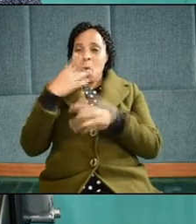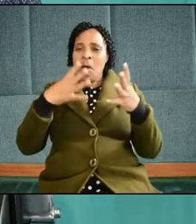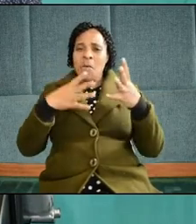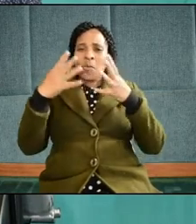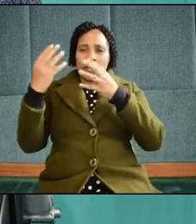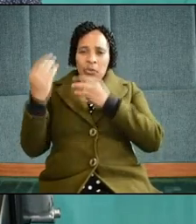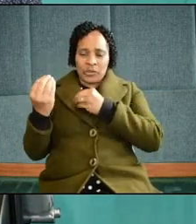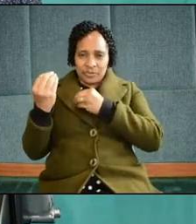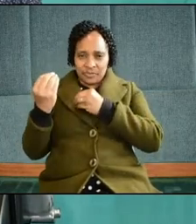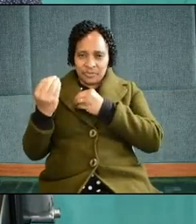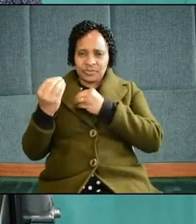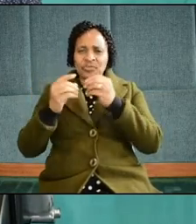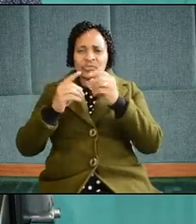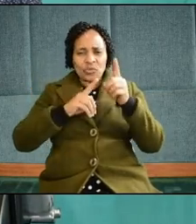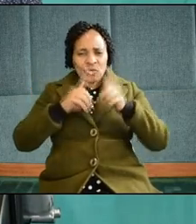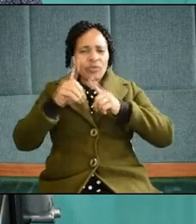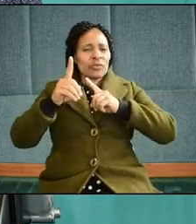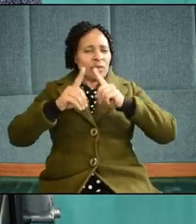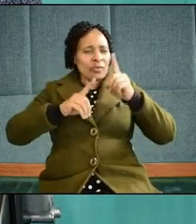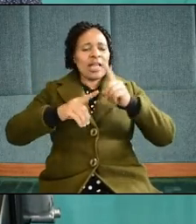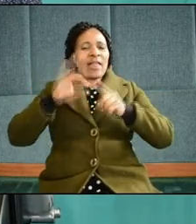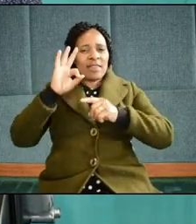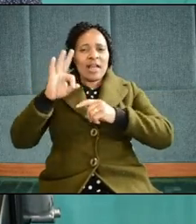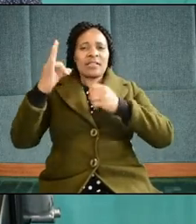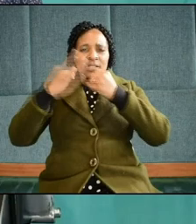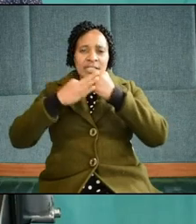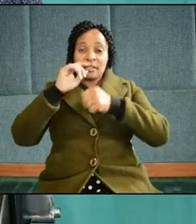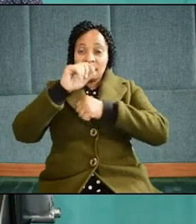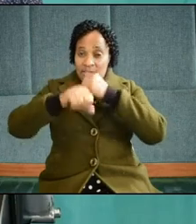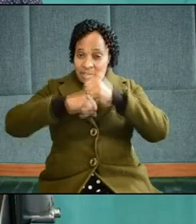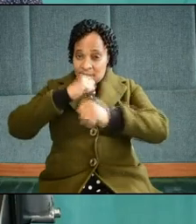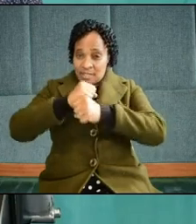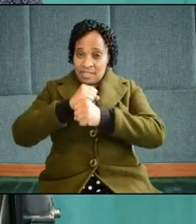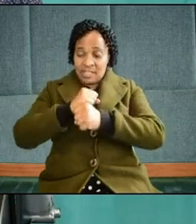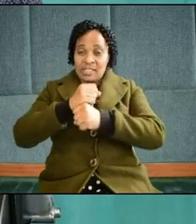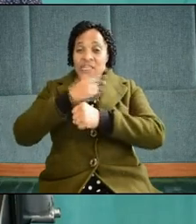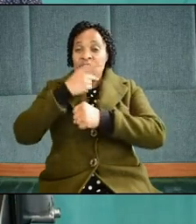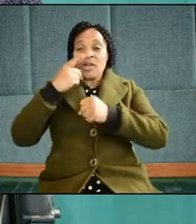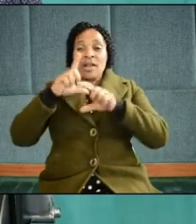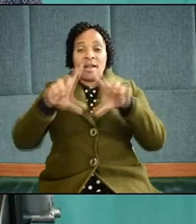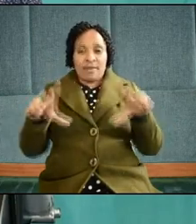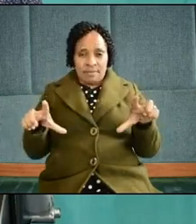who have been traveling for 38 years in the desert,